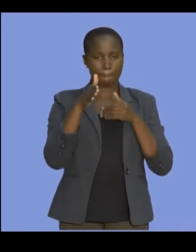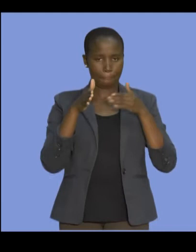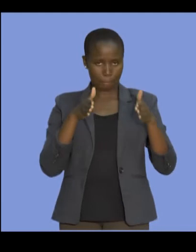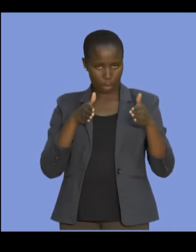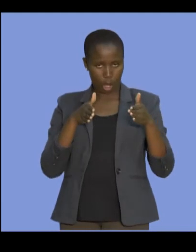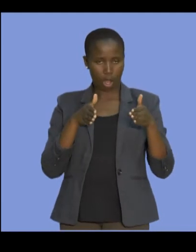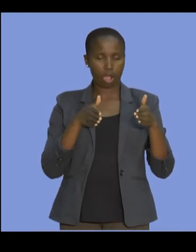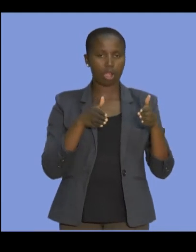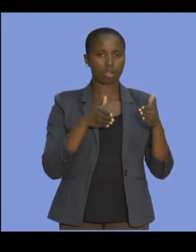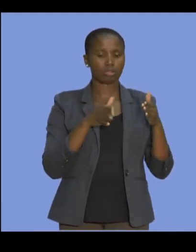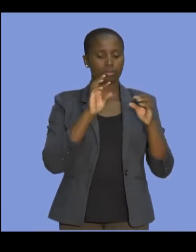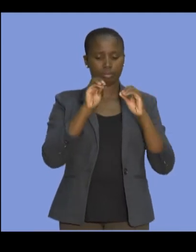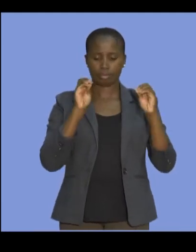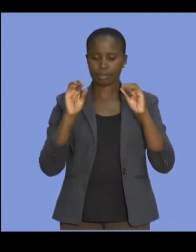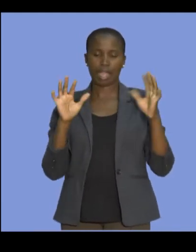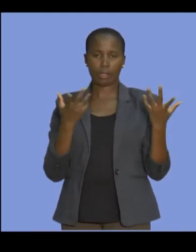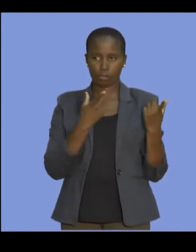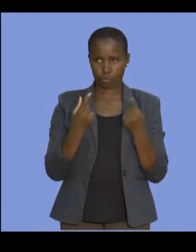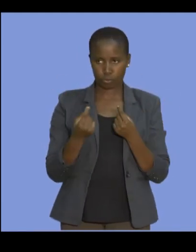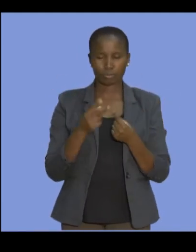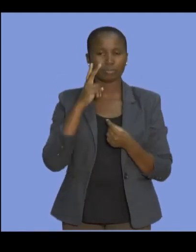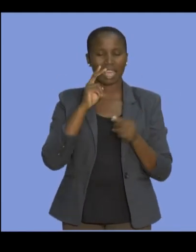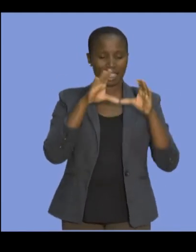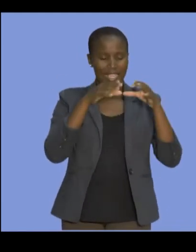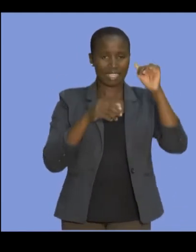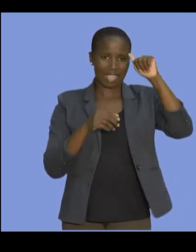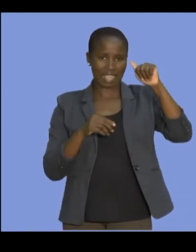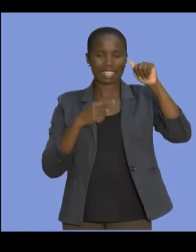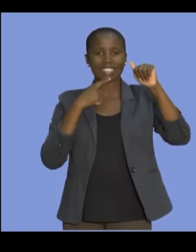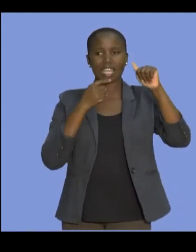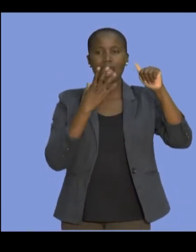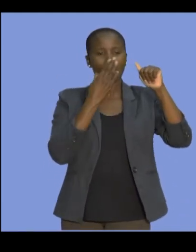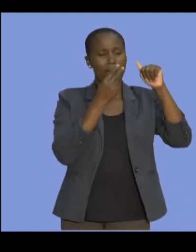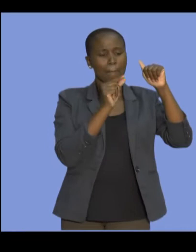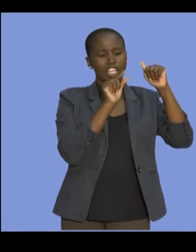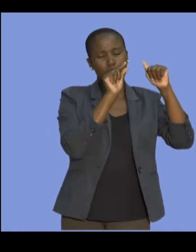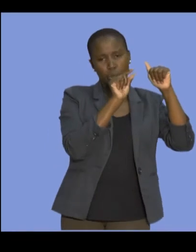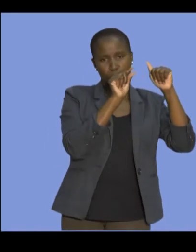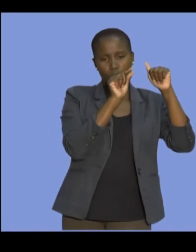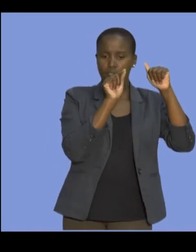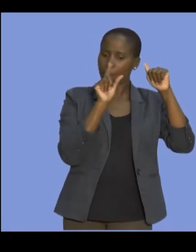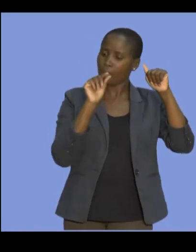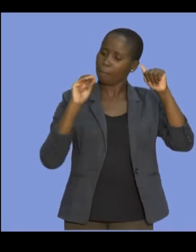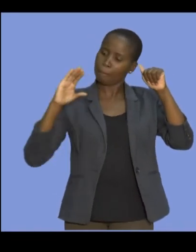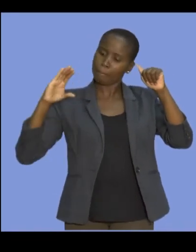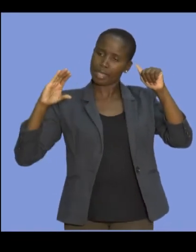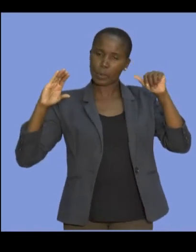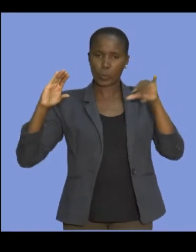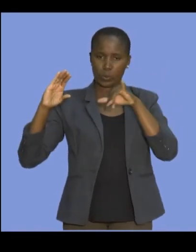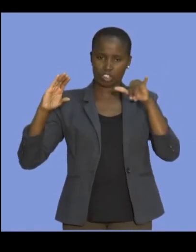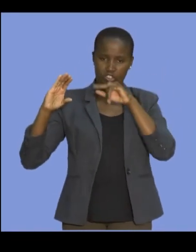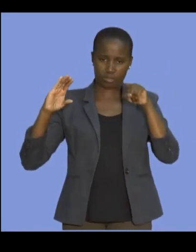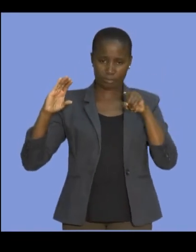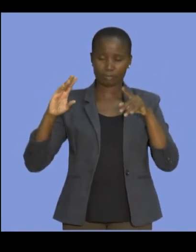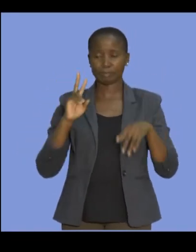Let's look at class A. If I look at class A, rearranged from the smallest to the highest. So we can see that the minimum